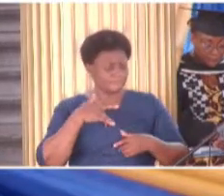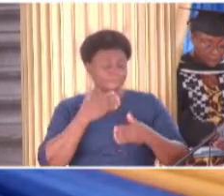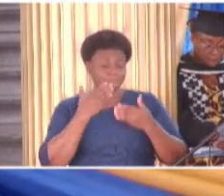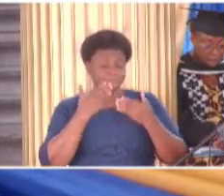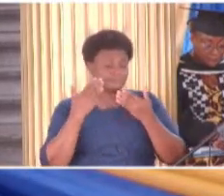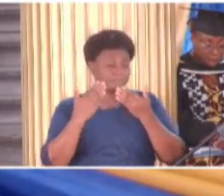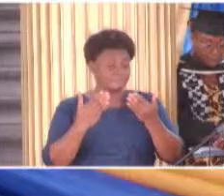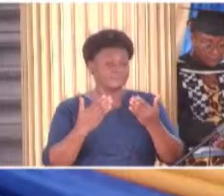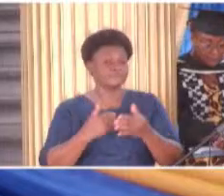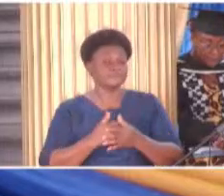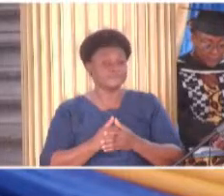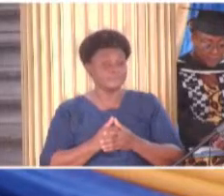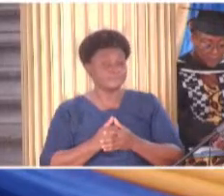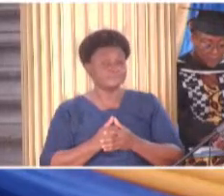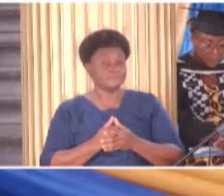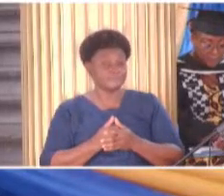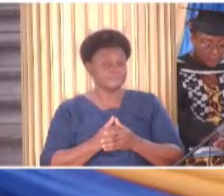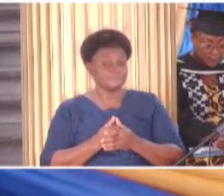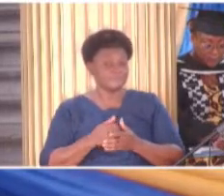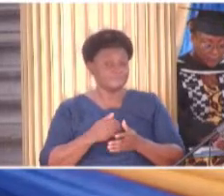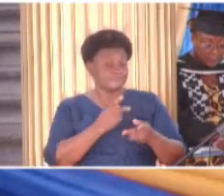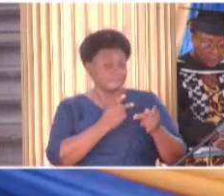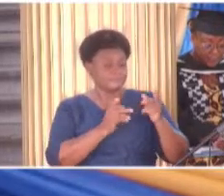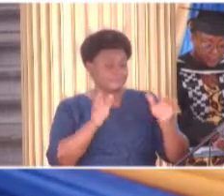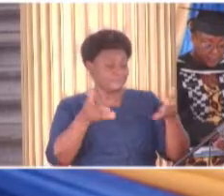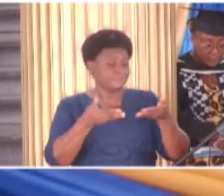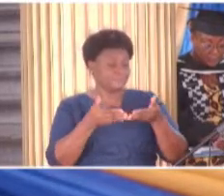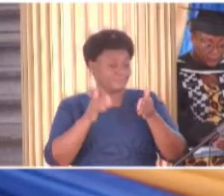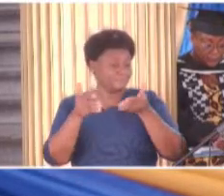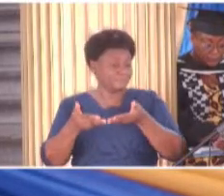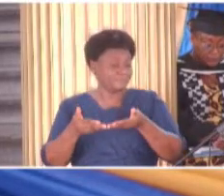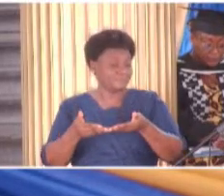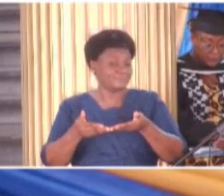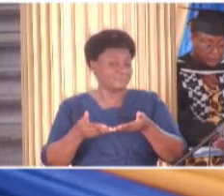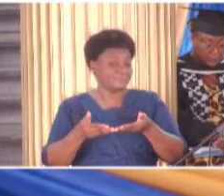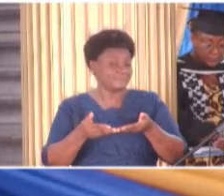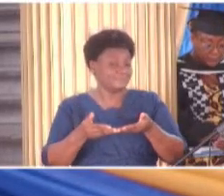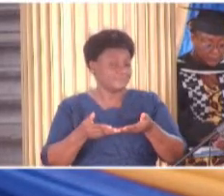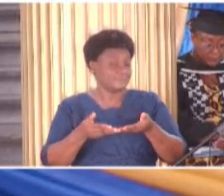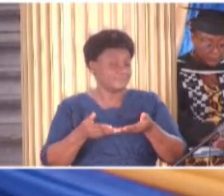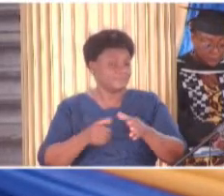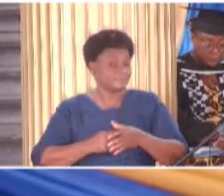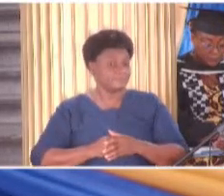gratitude for the kind introductions.